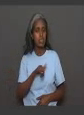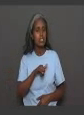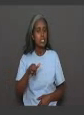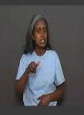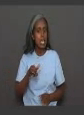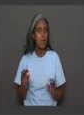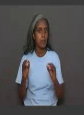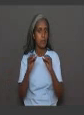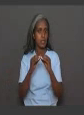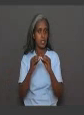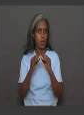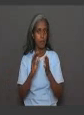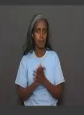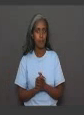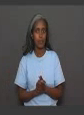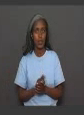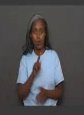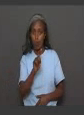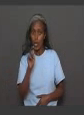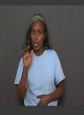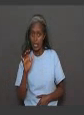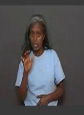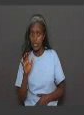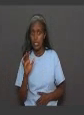the same sum,